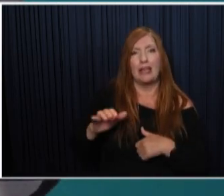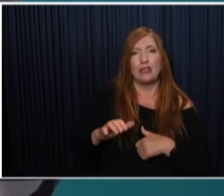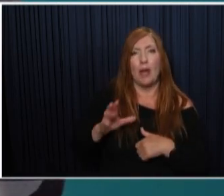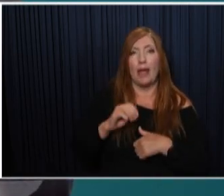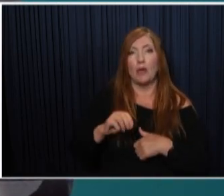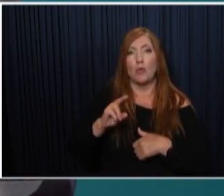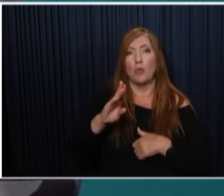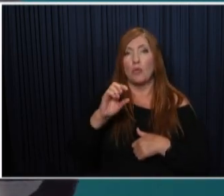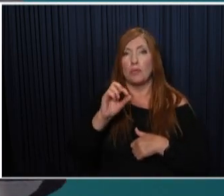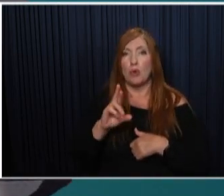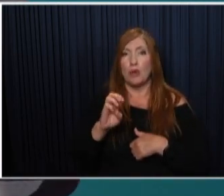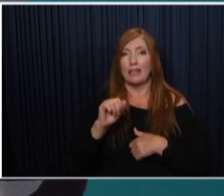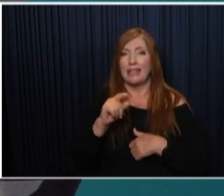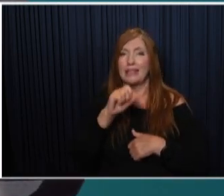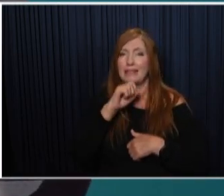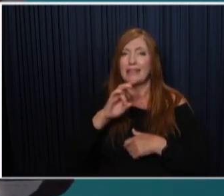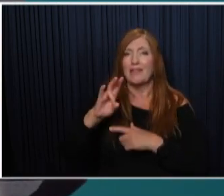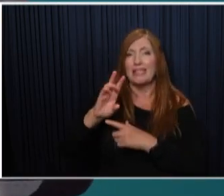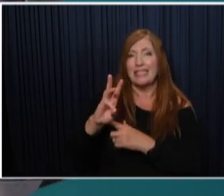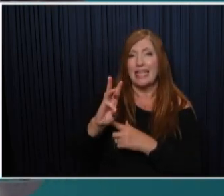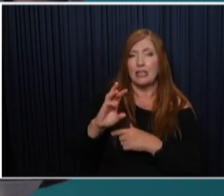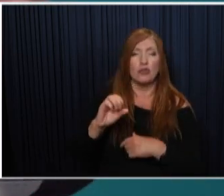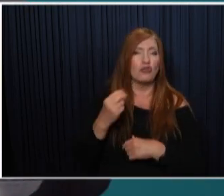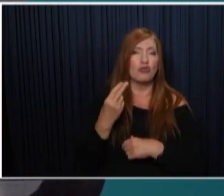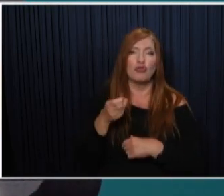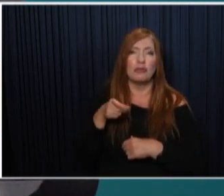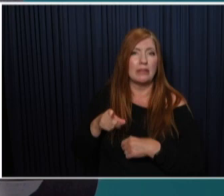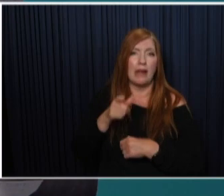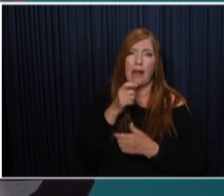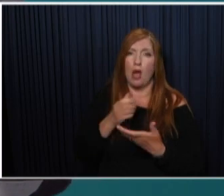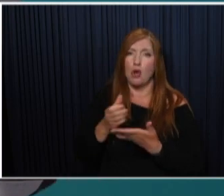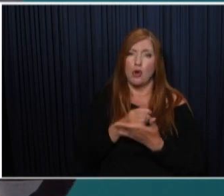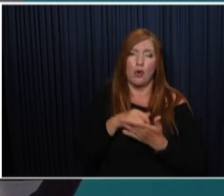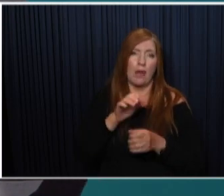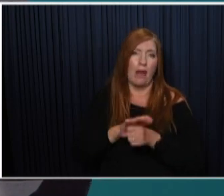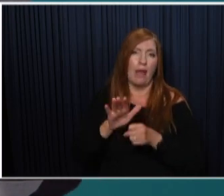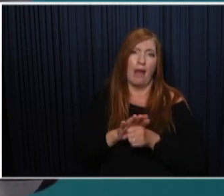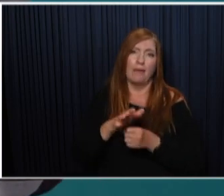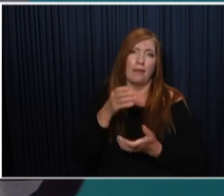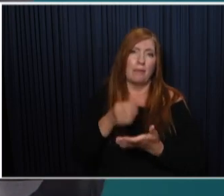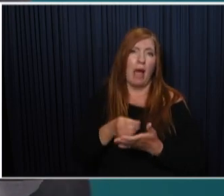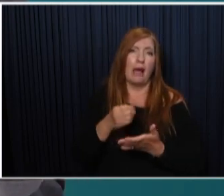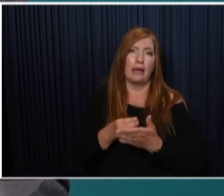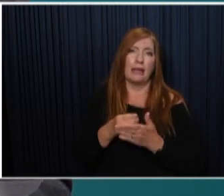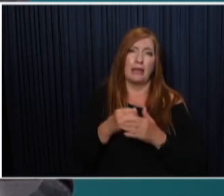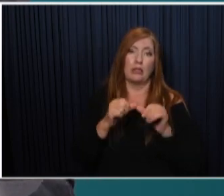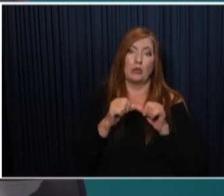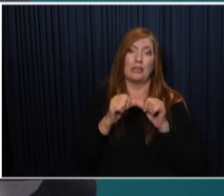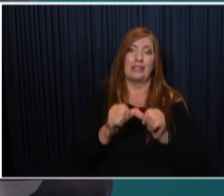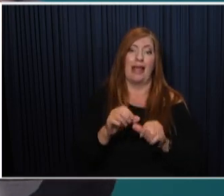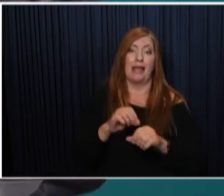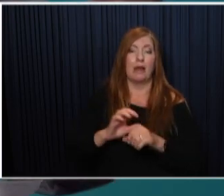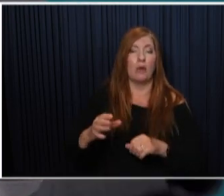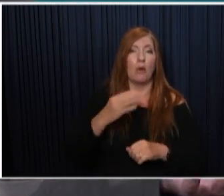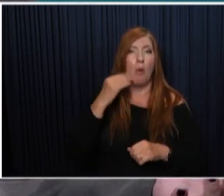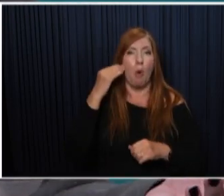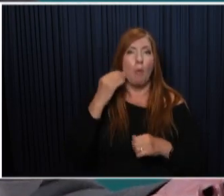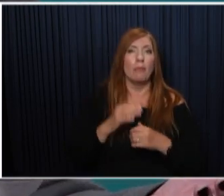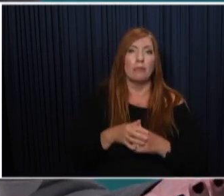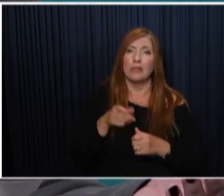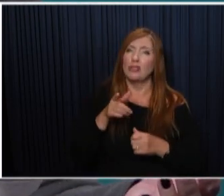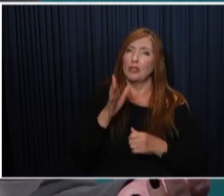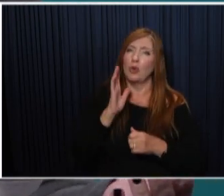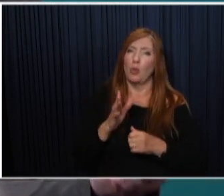at 76 because she does not make enough and earn enough to stay in her home, and she would be